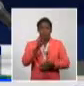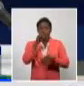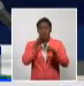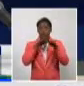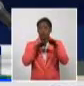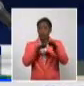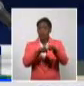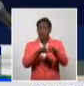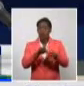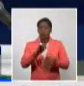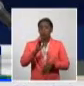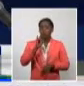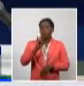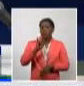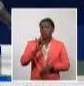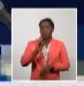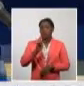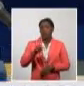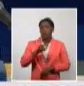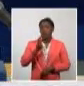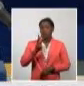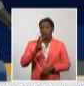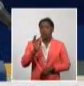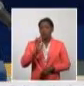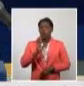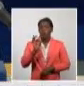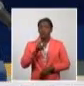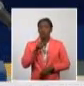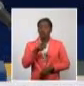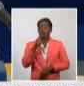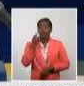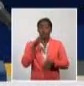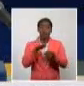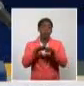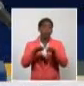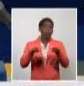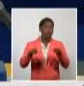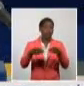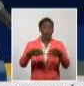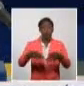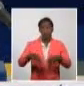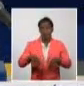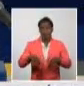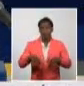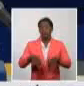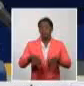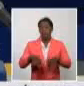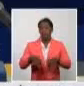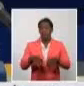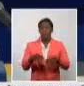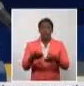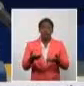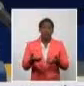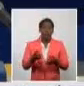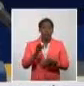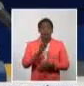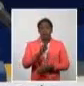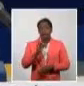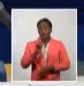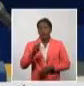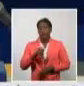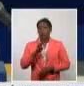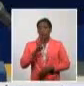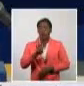77.4% of all confirmed cases in the country have been discharged and recovered. And I stress this